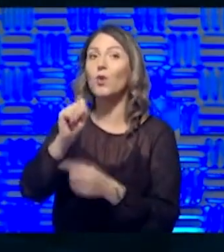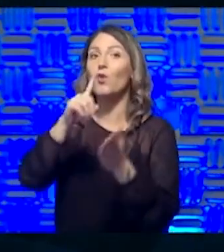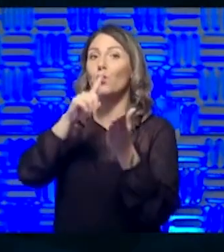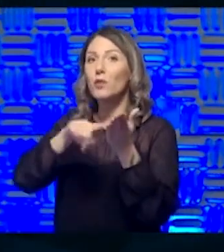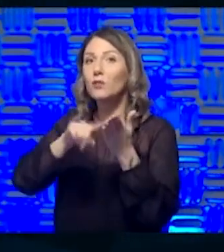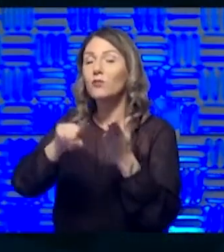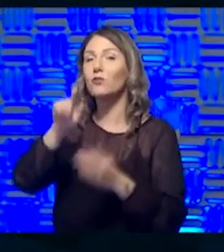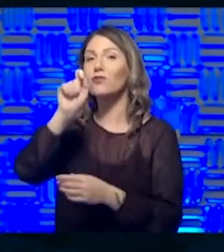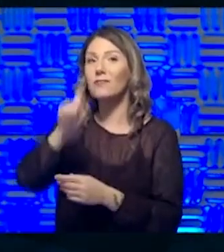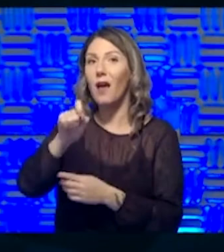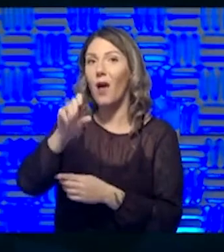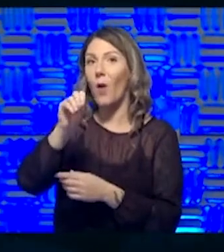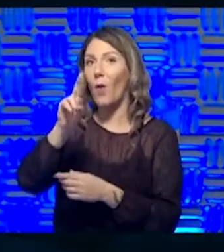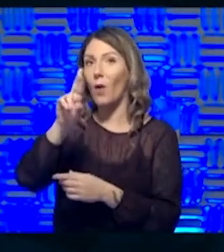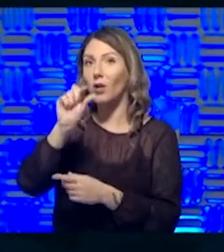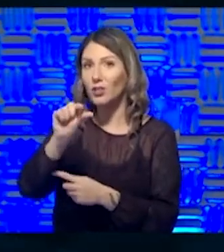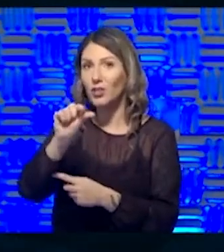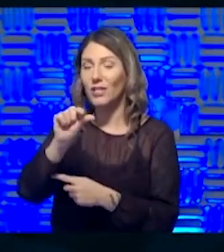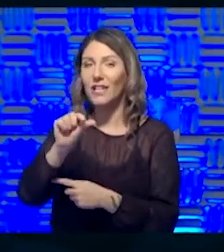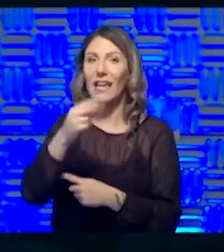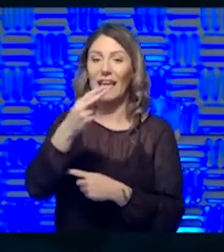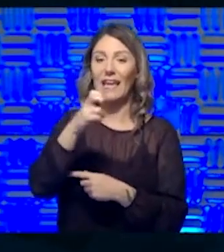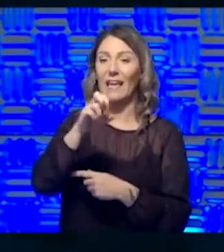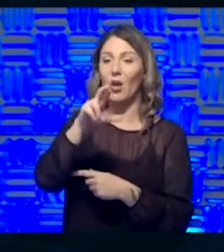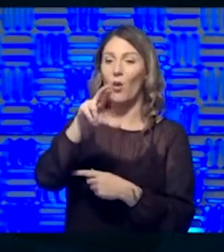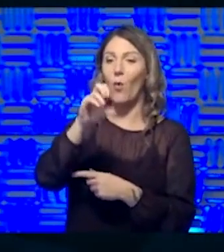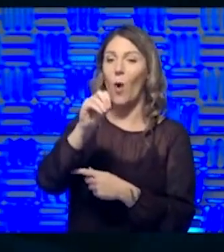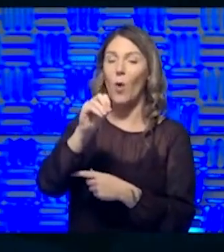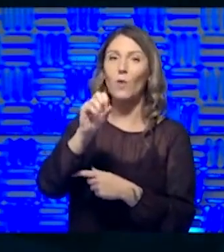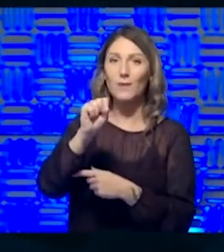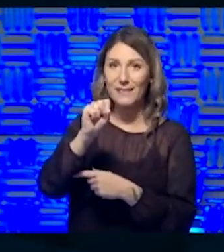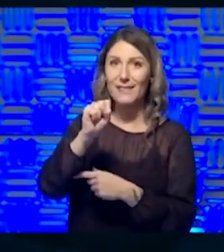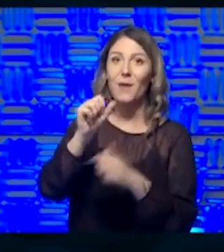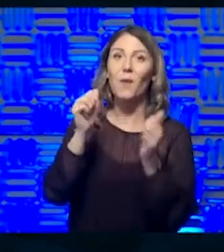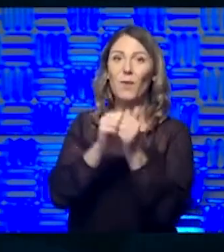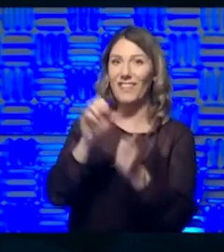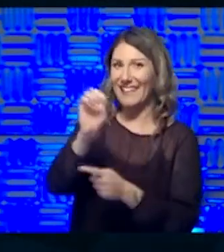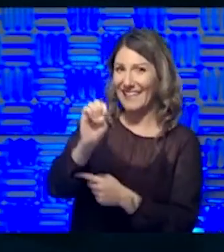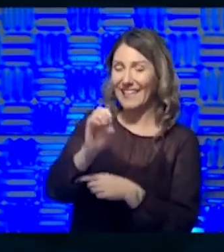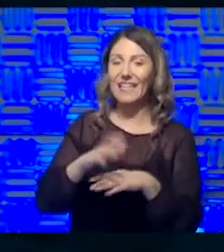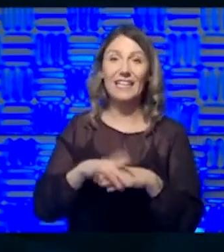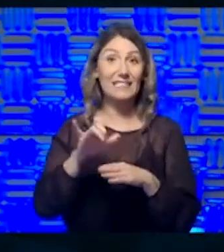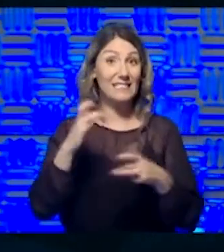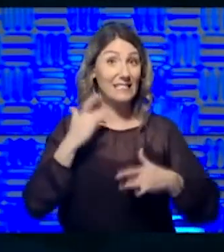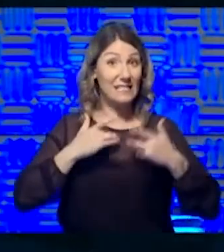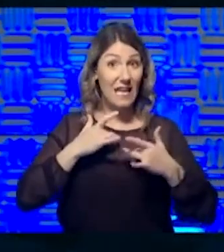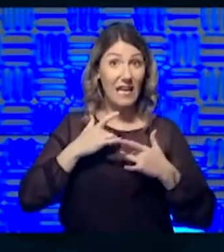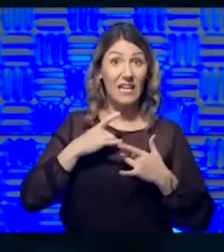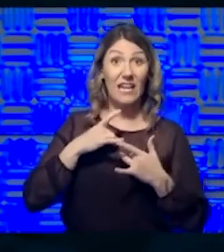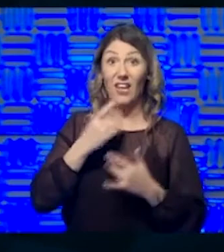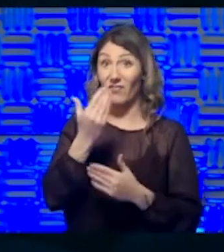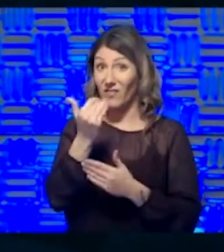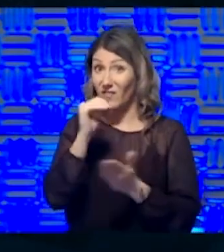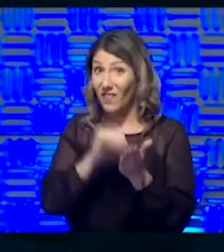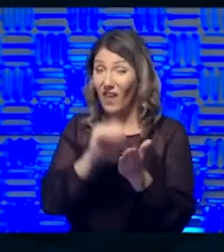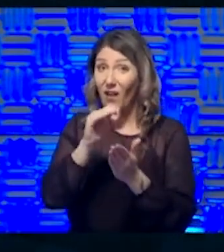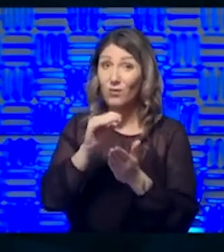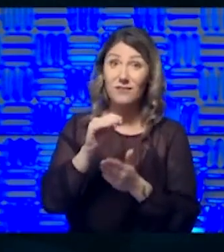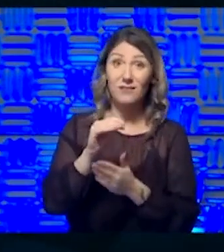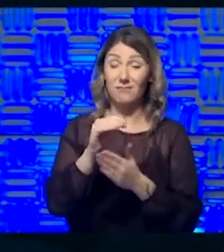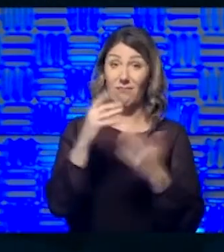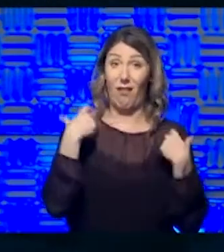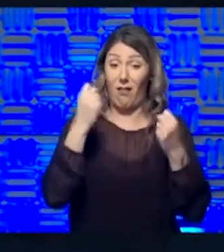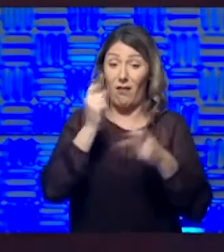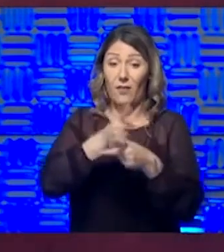heroesresearch.org. And heroes with an E, and that's going to be exciting because 15,000 healthcare workers across the U.S. we're